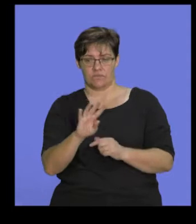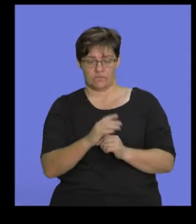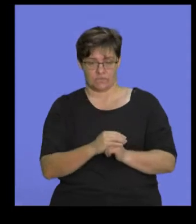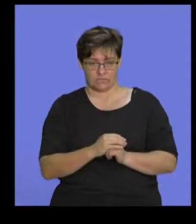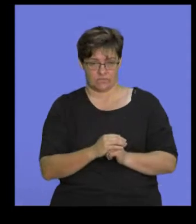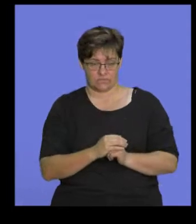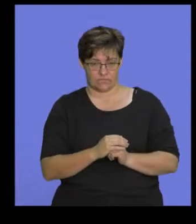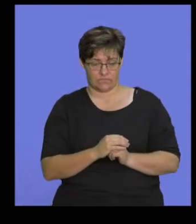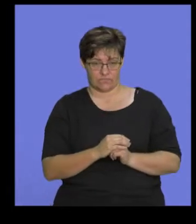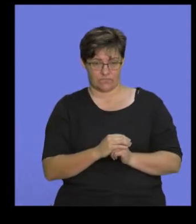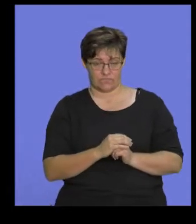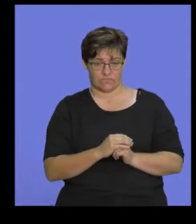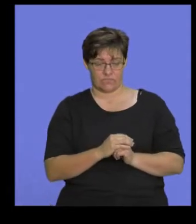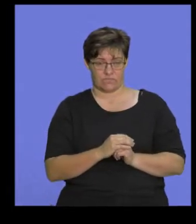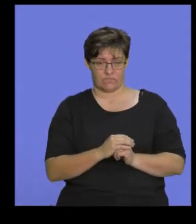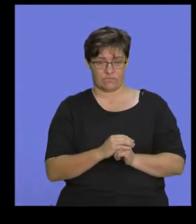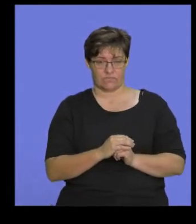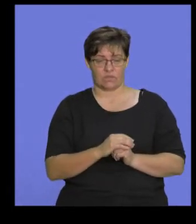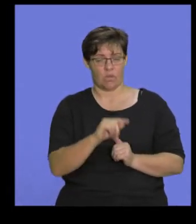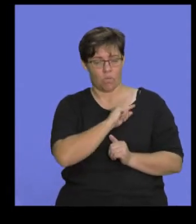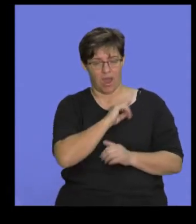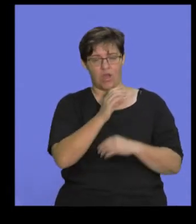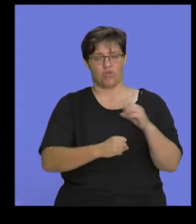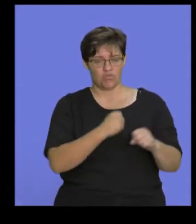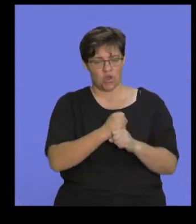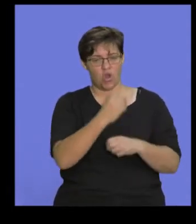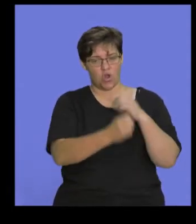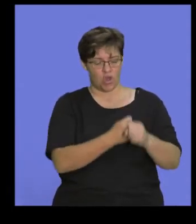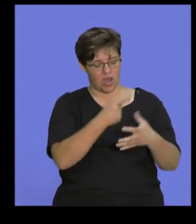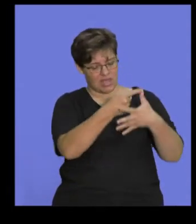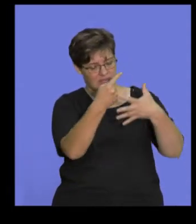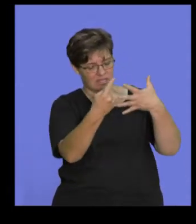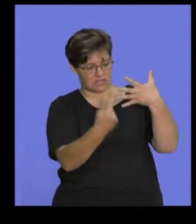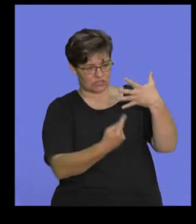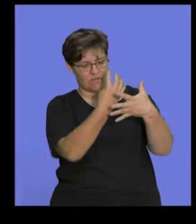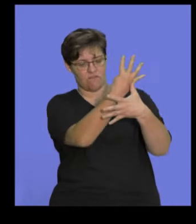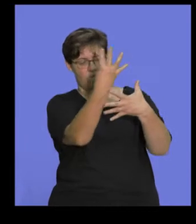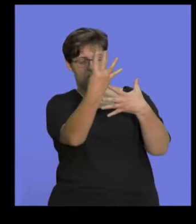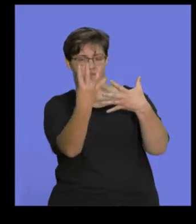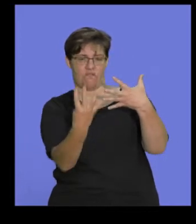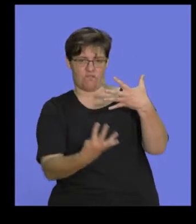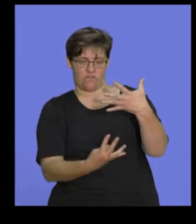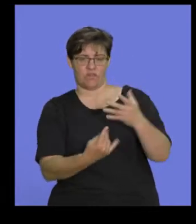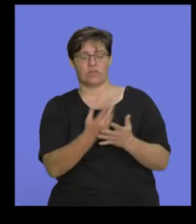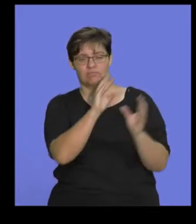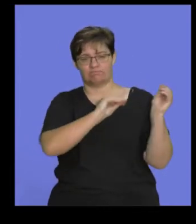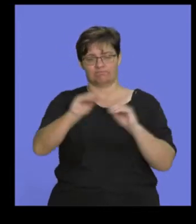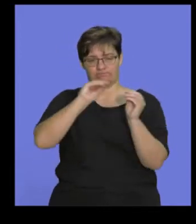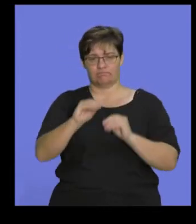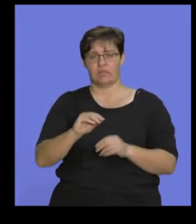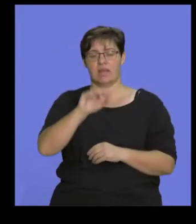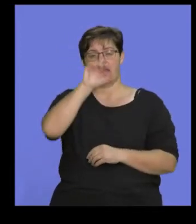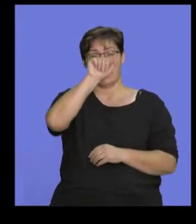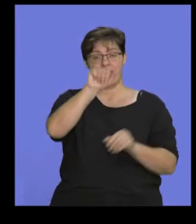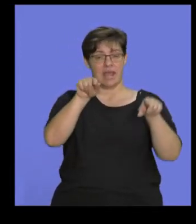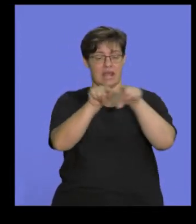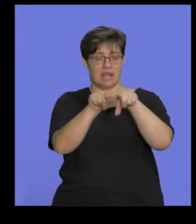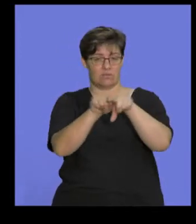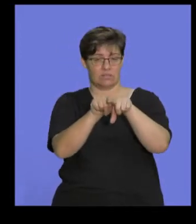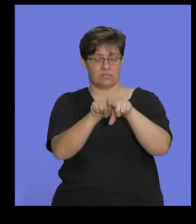because you're getting it 4 times each and every year. Then if I substitute this on my formula, it will be A